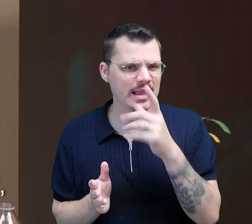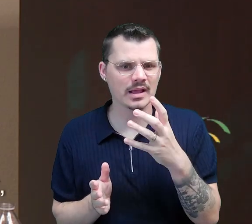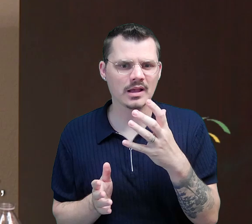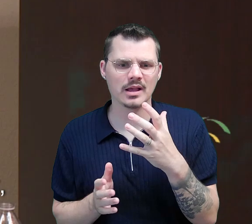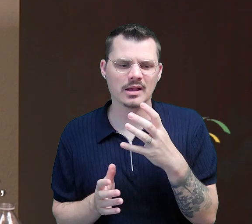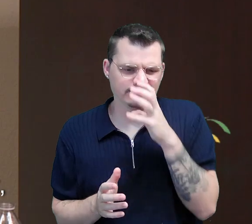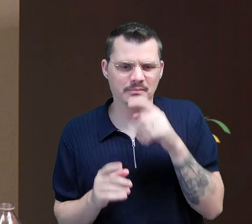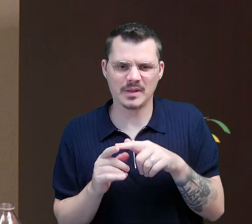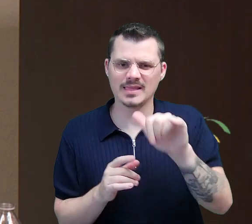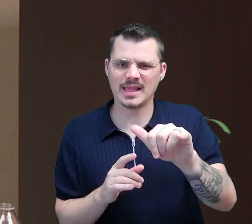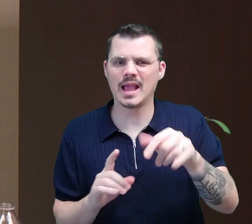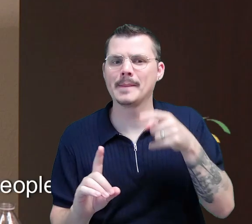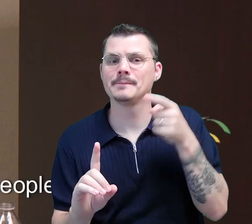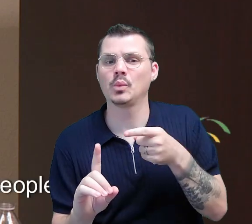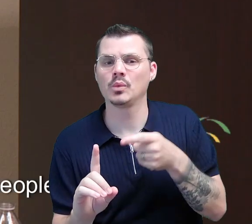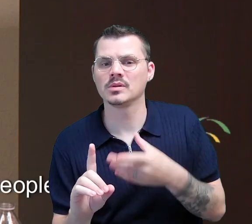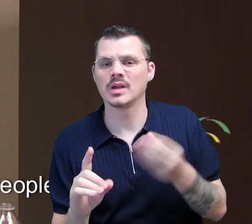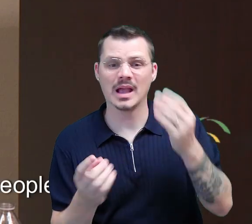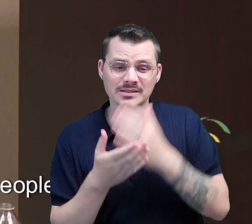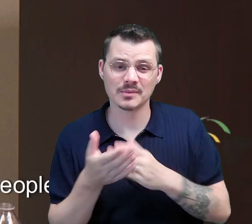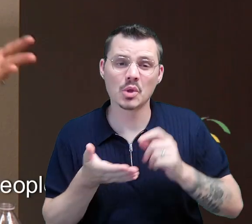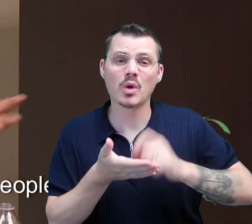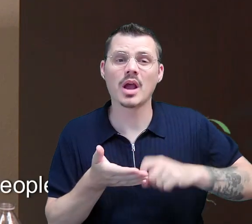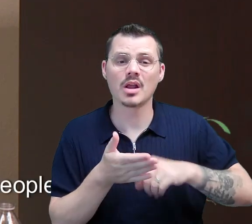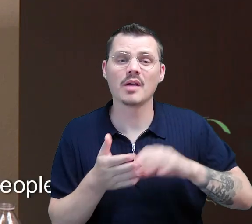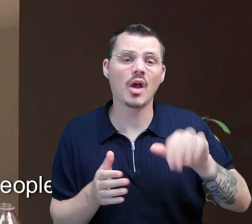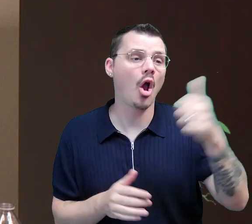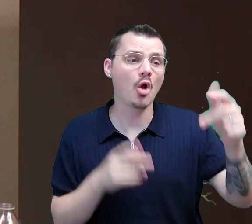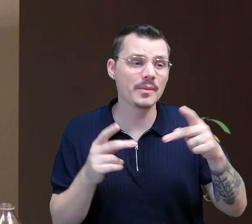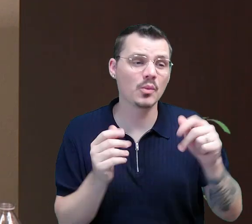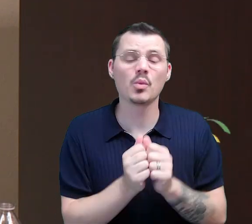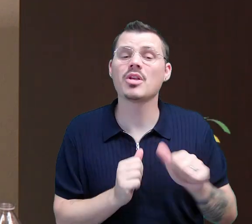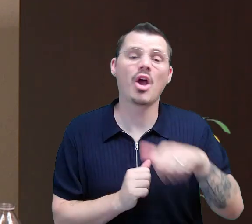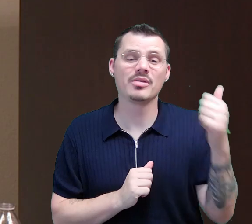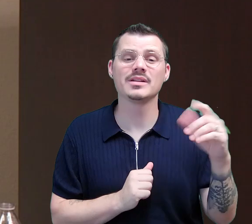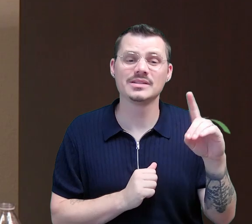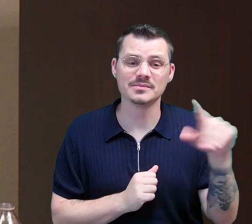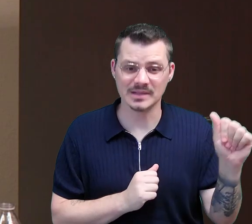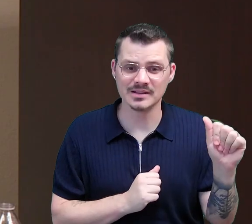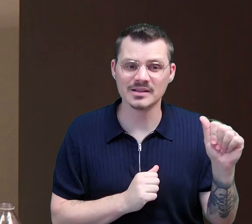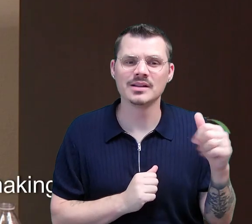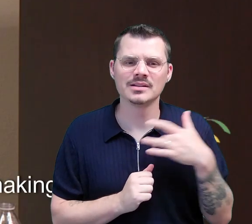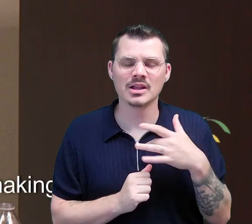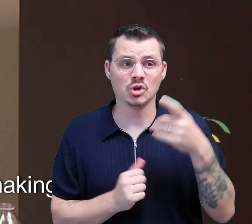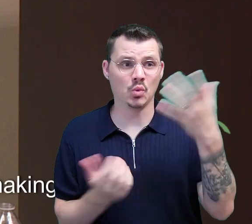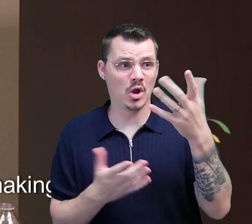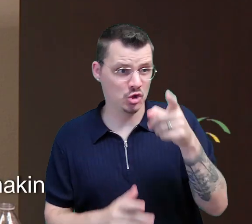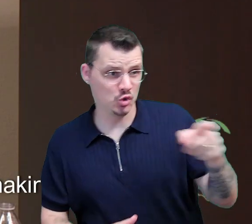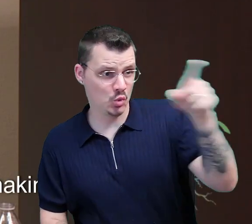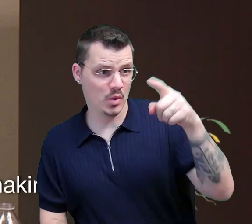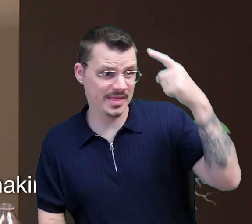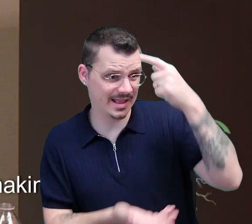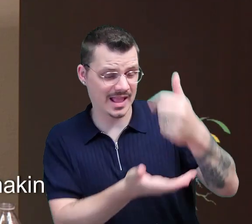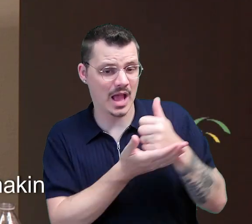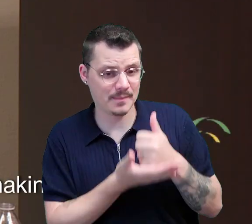firm on this point. And some of the writings about other people with other disabilities is, what you think is